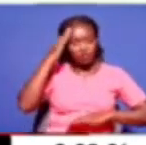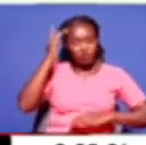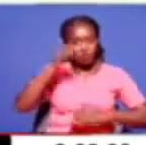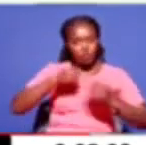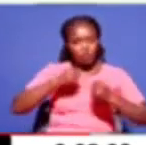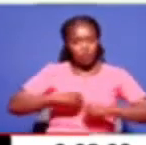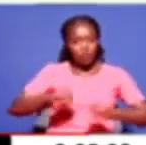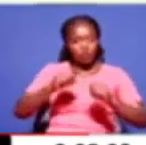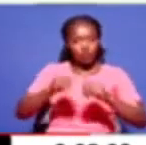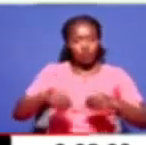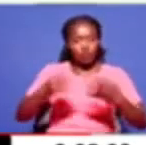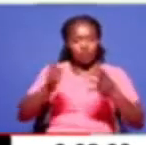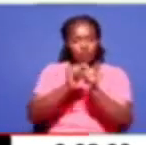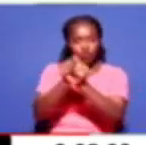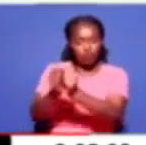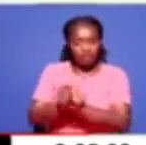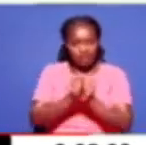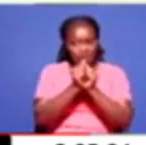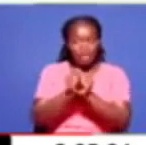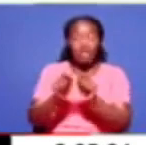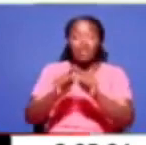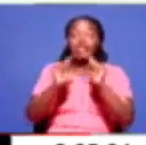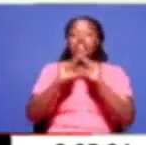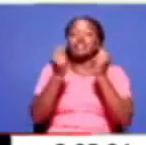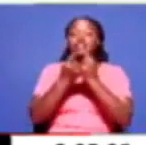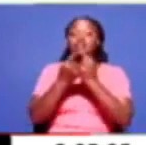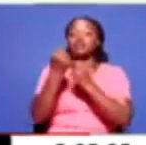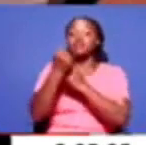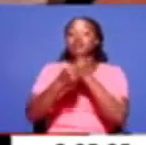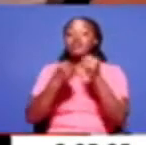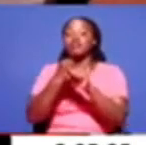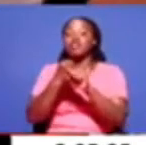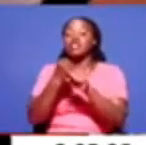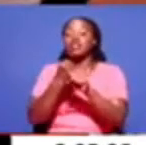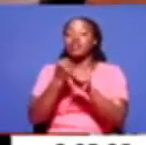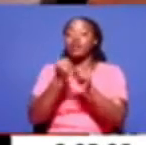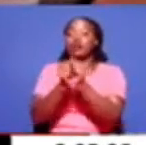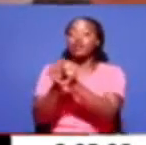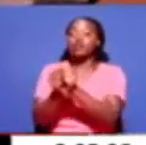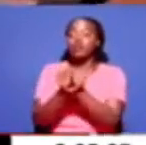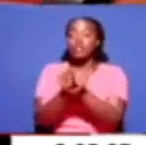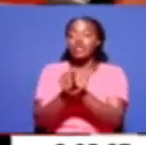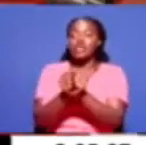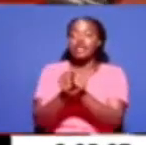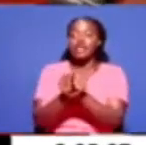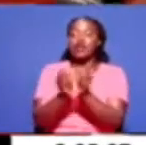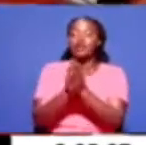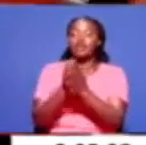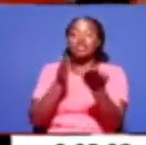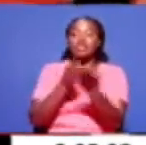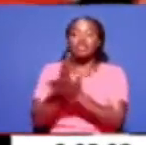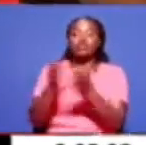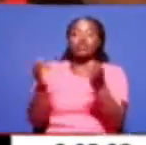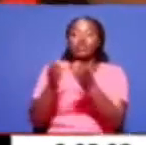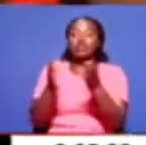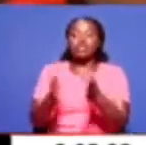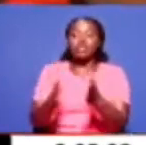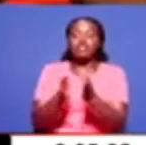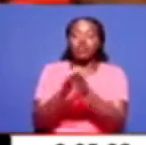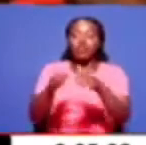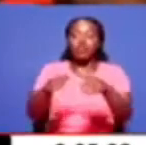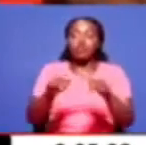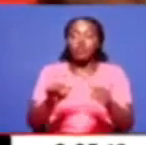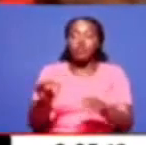to deliver together as a team for the 5 years. The Wiper leader says it was within the rights of the organizers of the barrier to